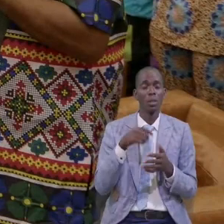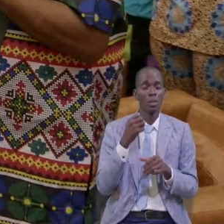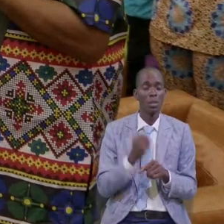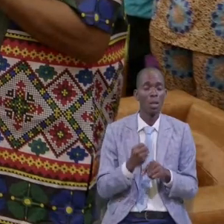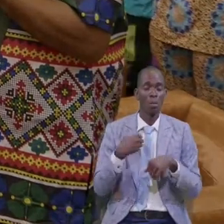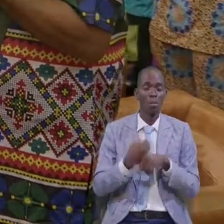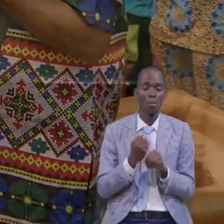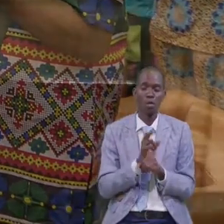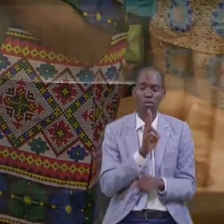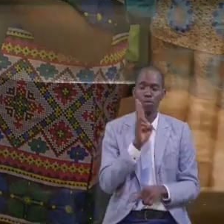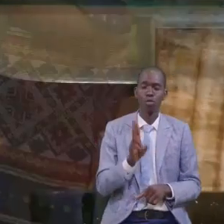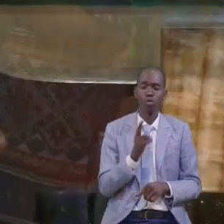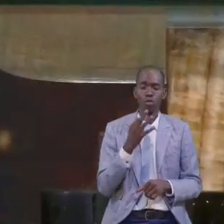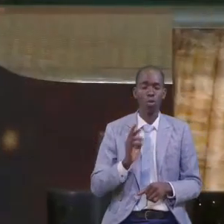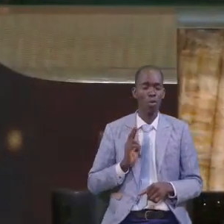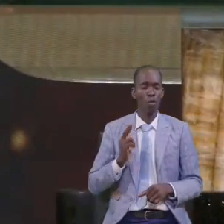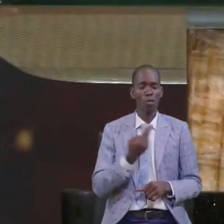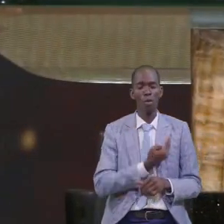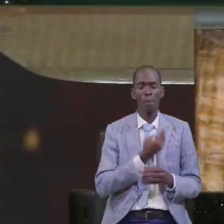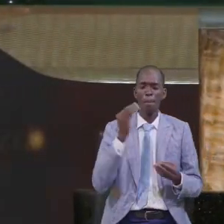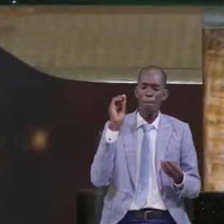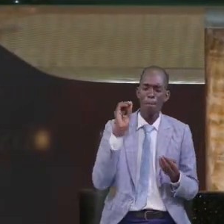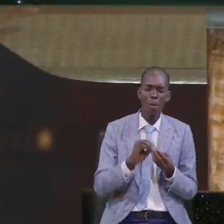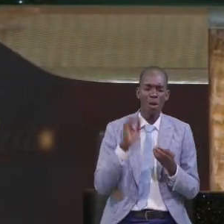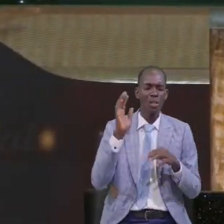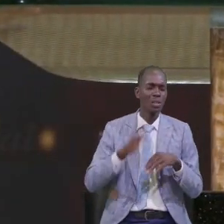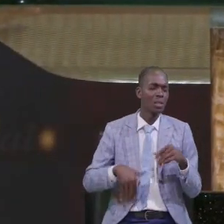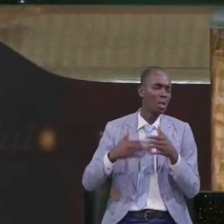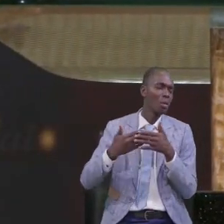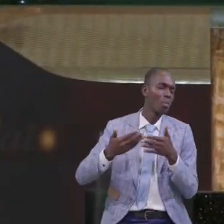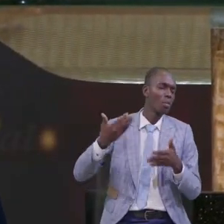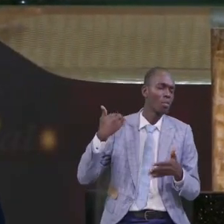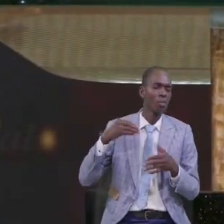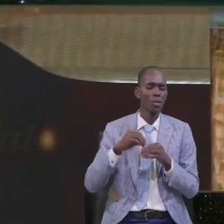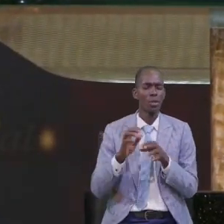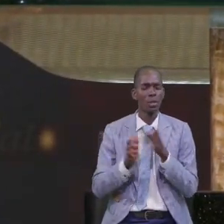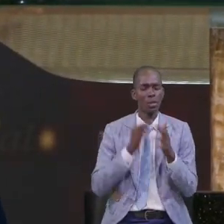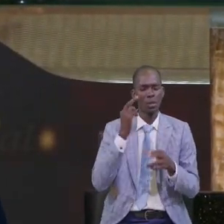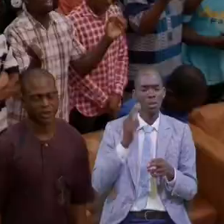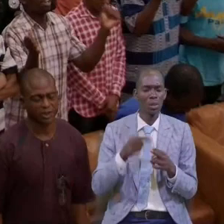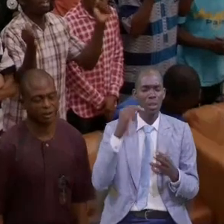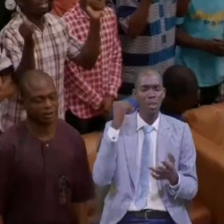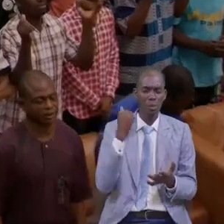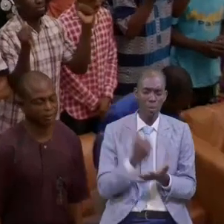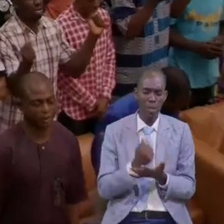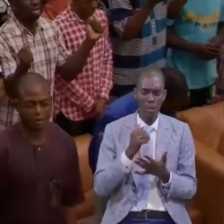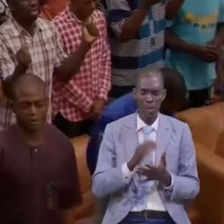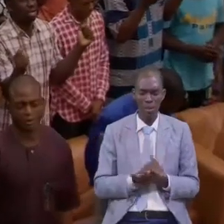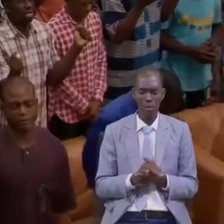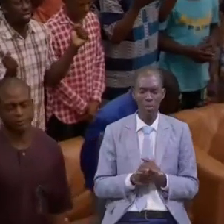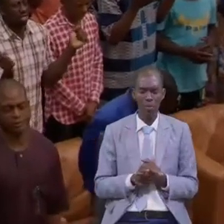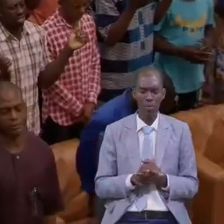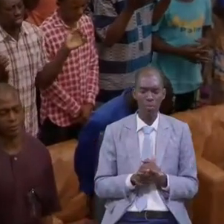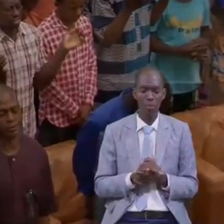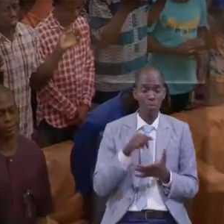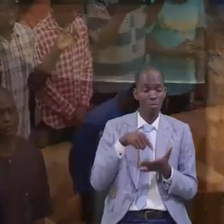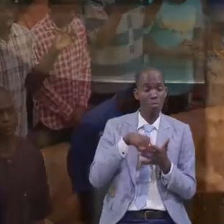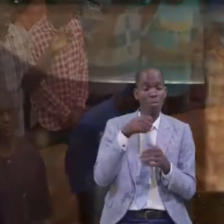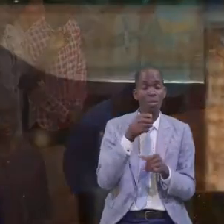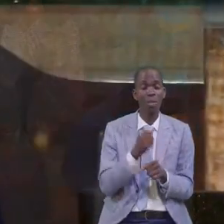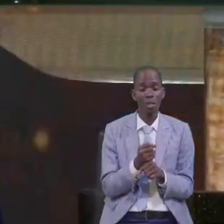make use of us more than ever before in Jesus' name. This